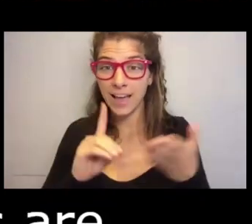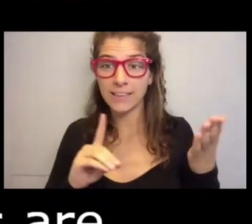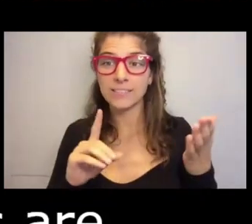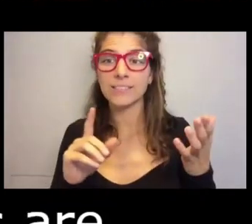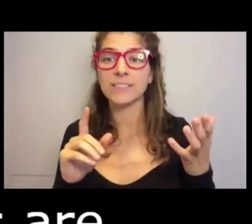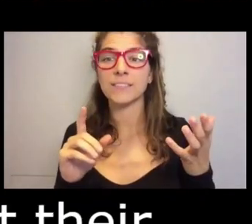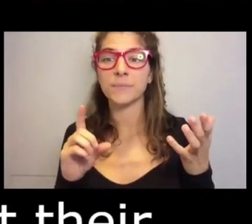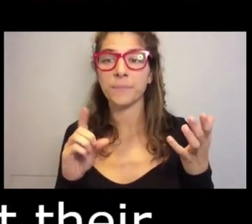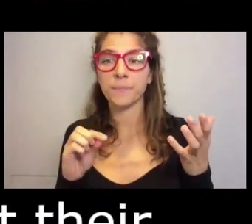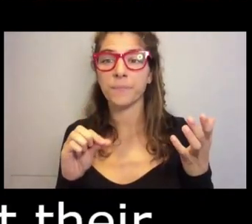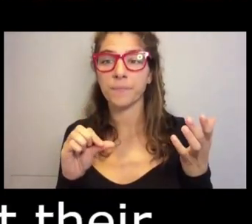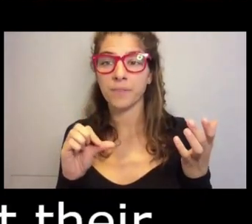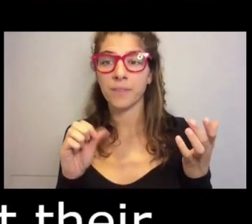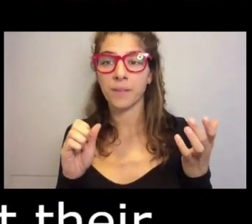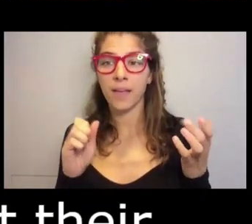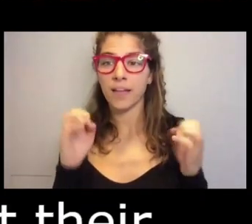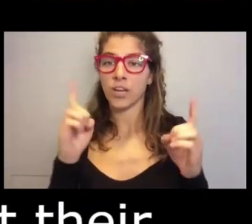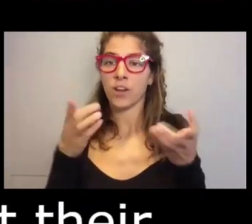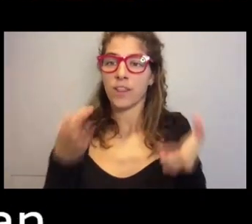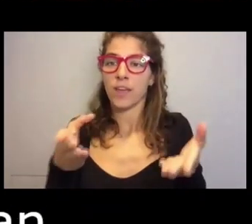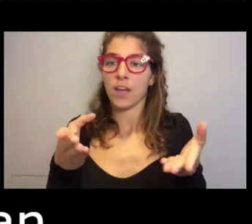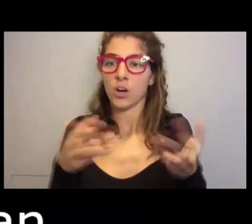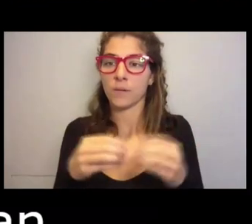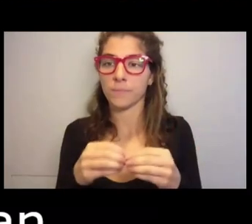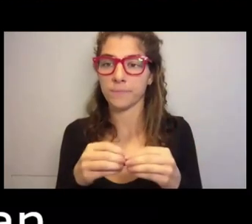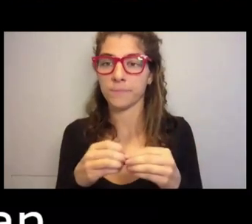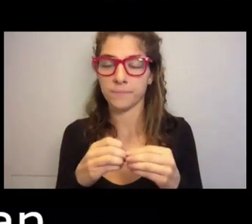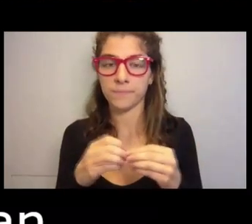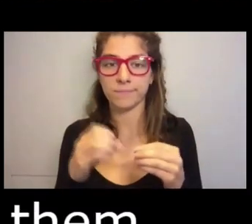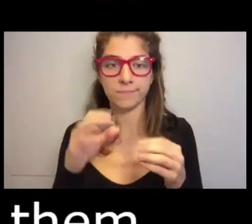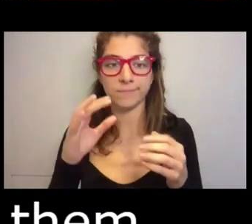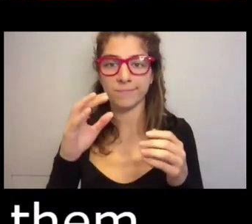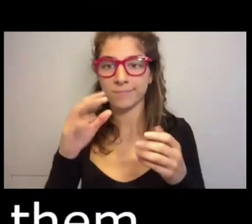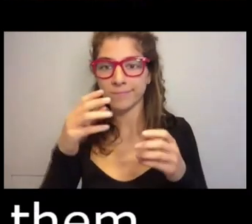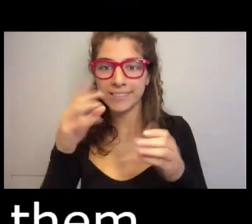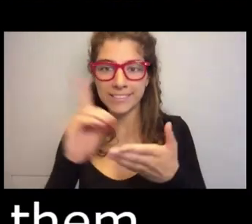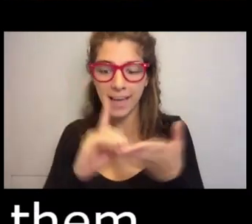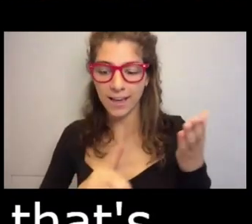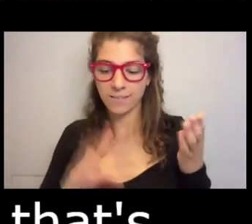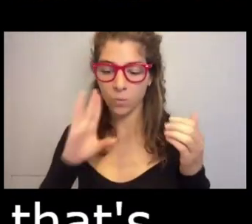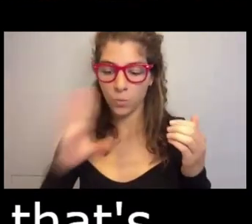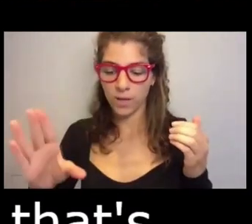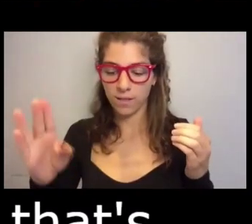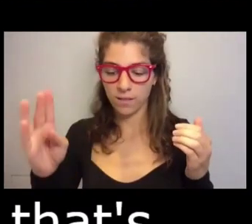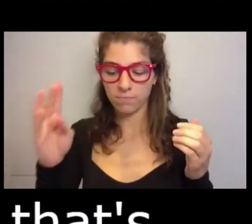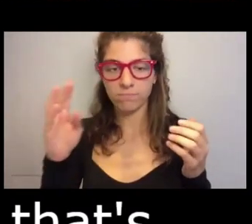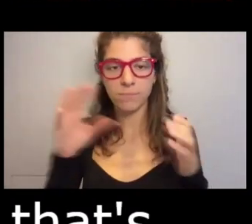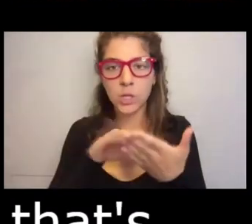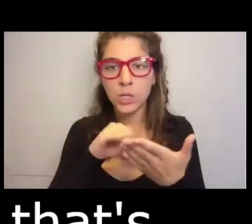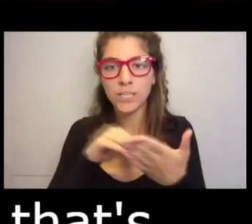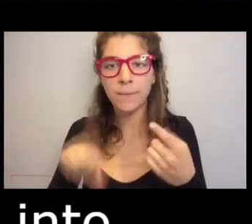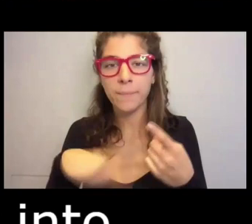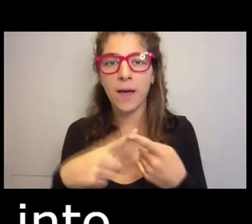there's usually an educator there to talk to them about their designs. And that's where you can really get into learning